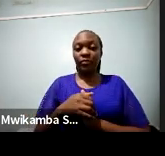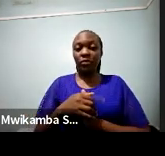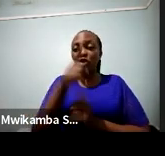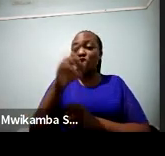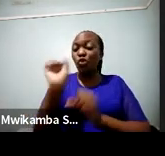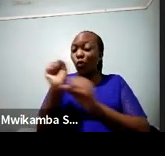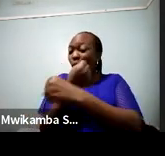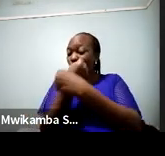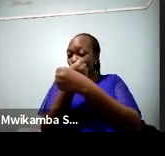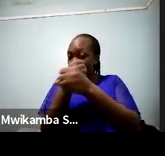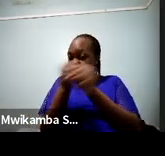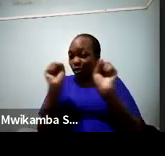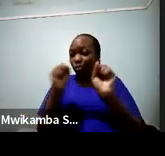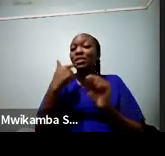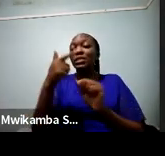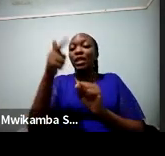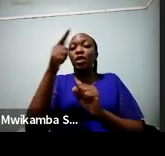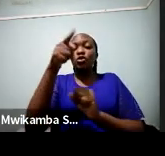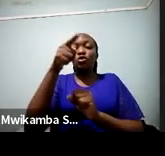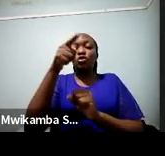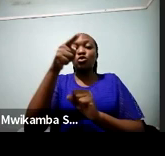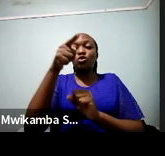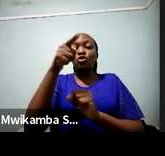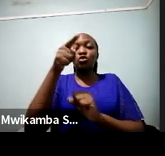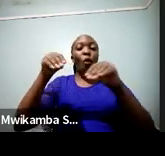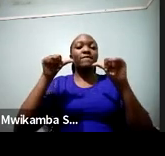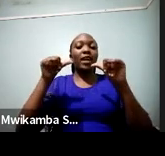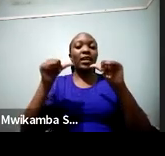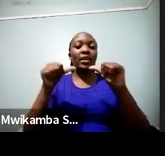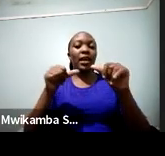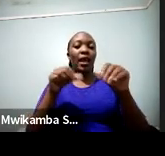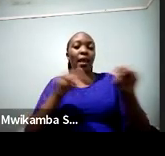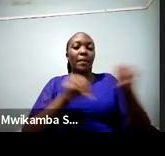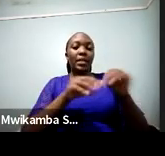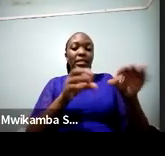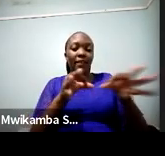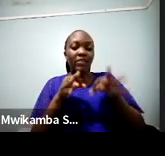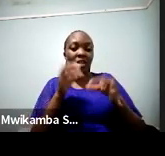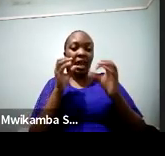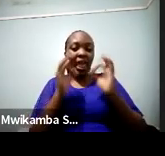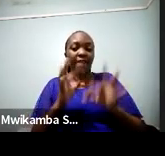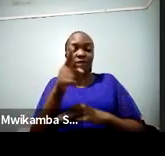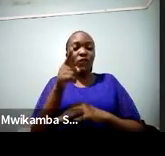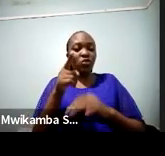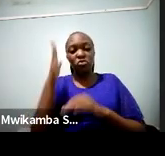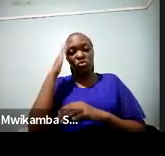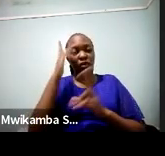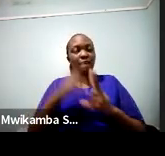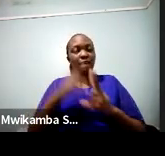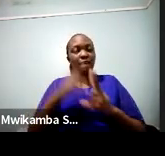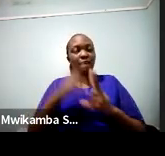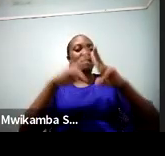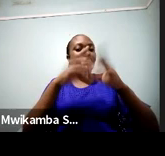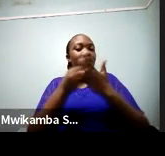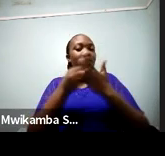is or what risk is associated with the decisions you make on a day-to-day basis. After that, we'll also try to assess the